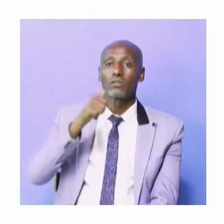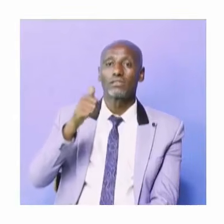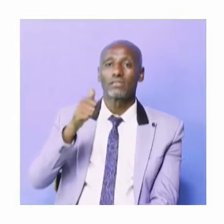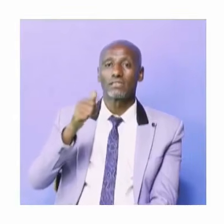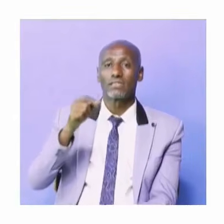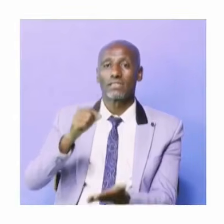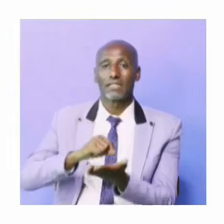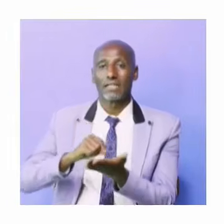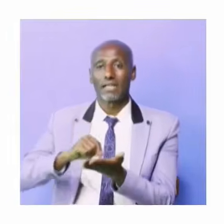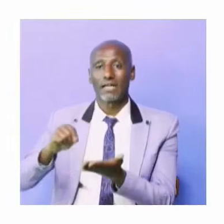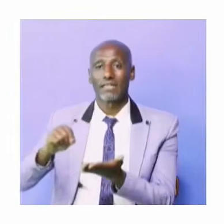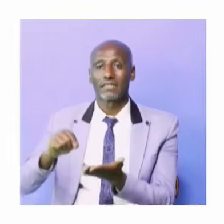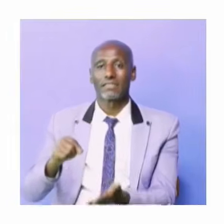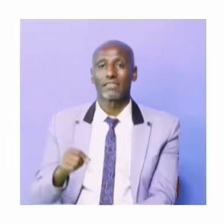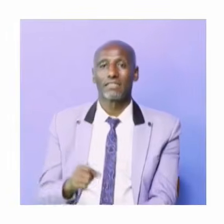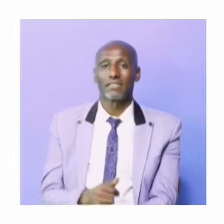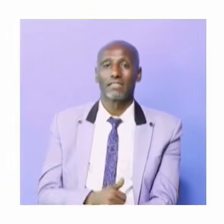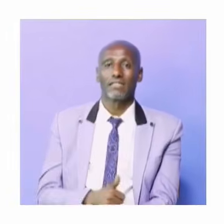writes